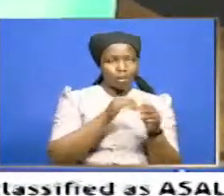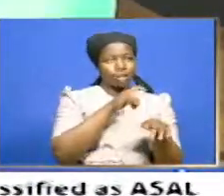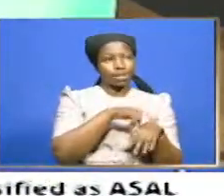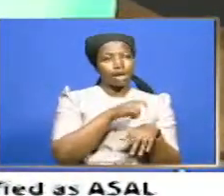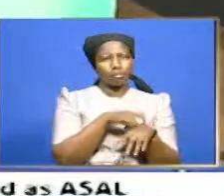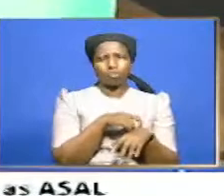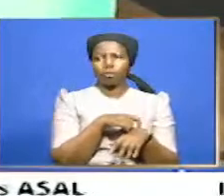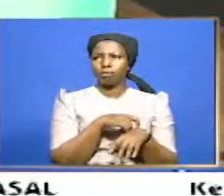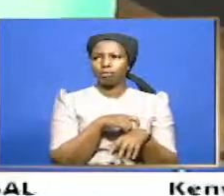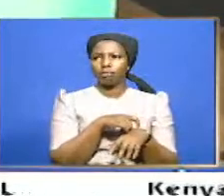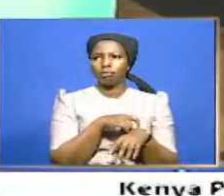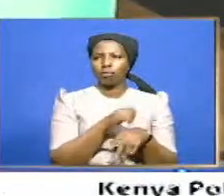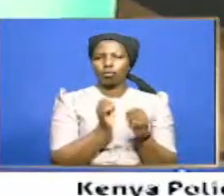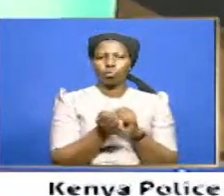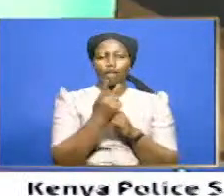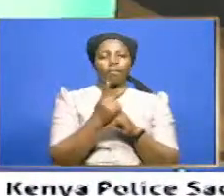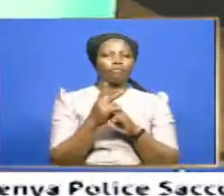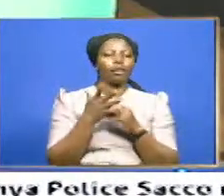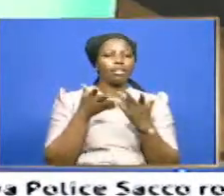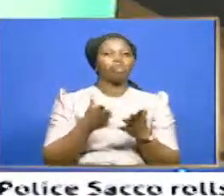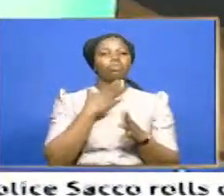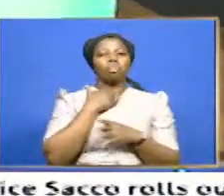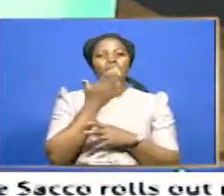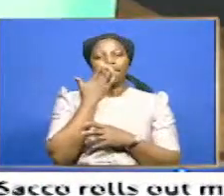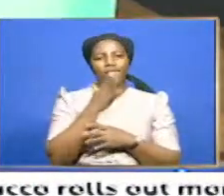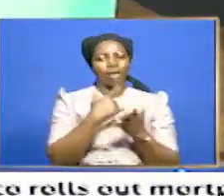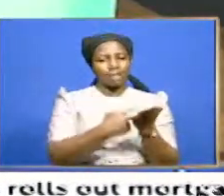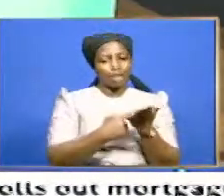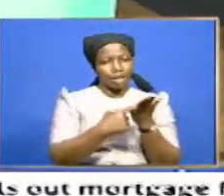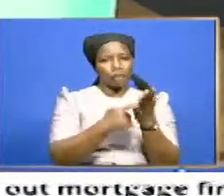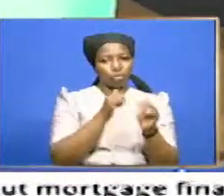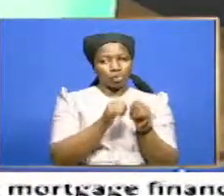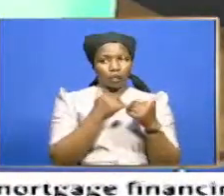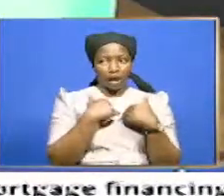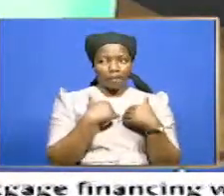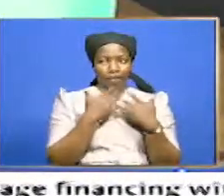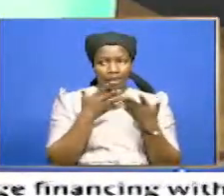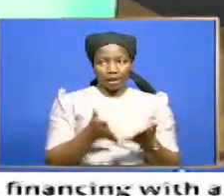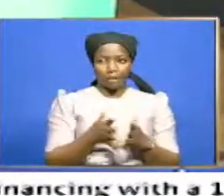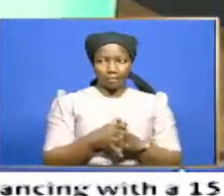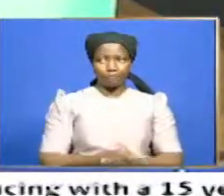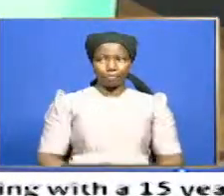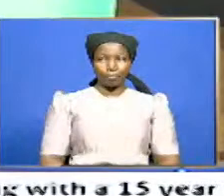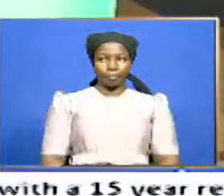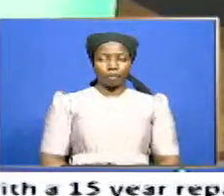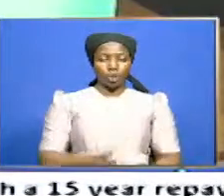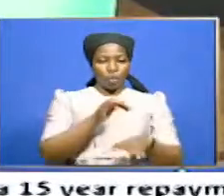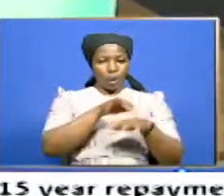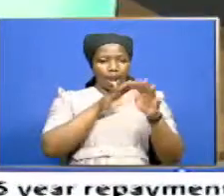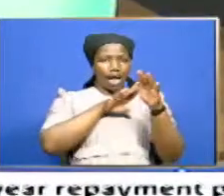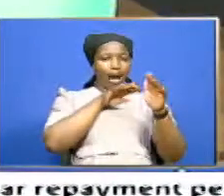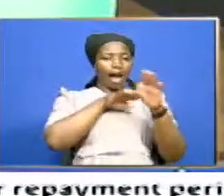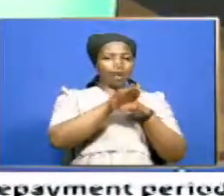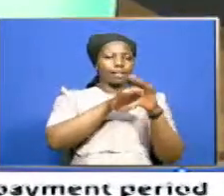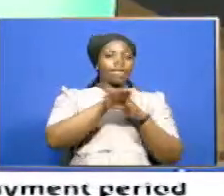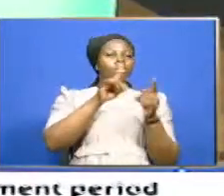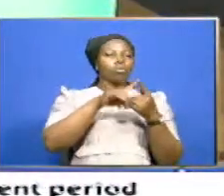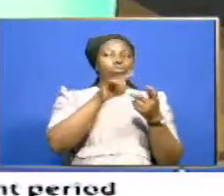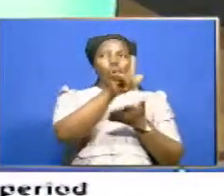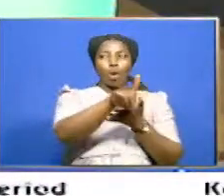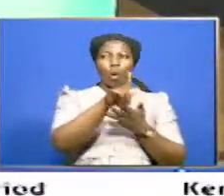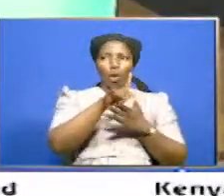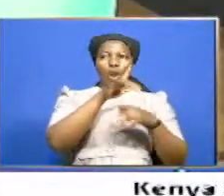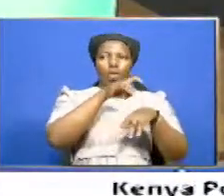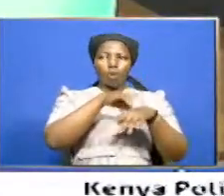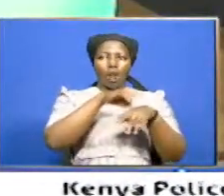And let's now wind up, the discussion that we've been having here on access to credit during